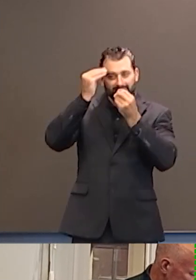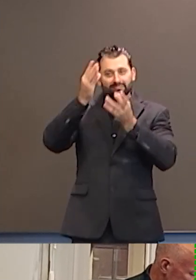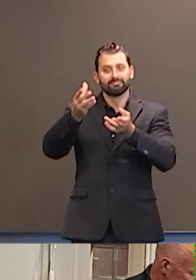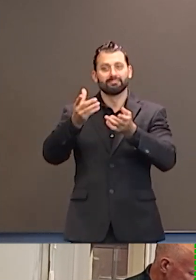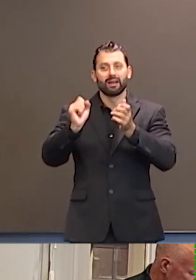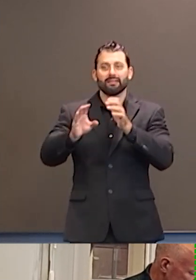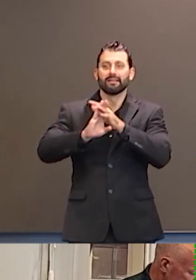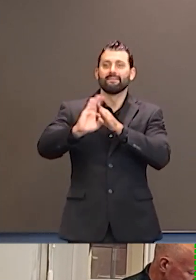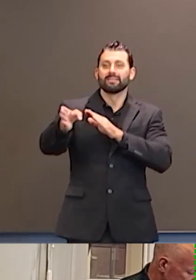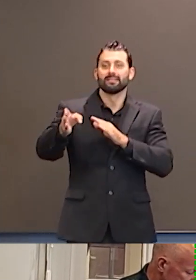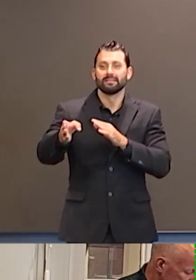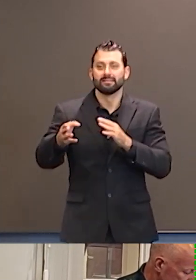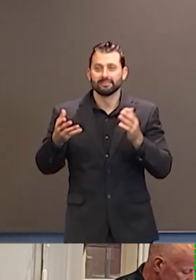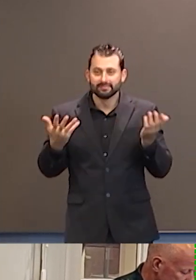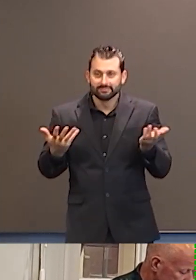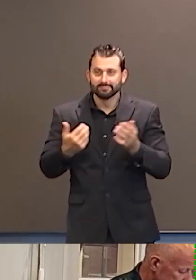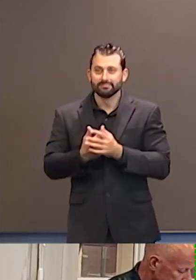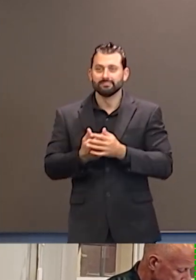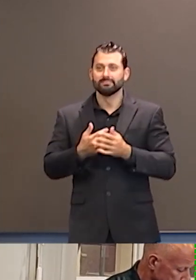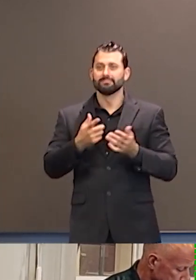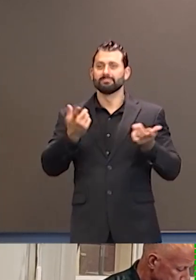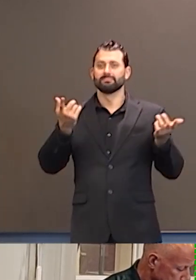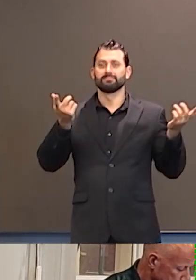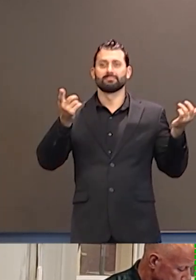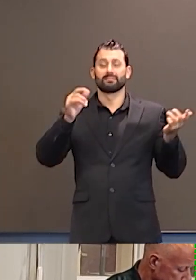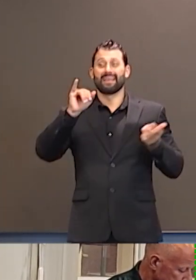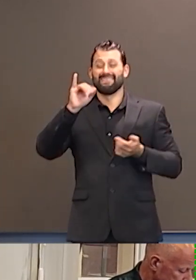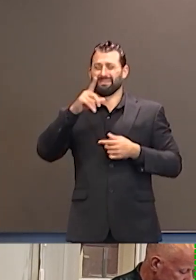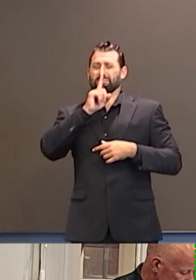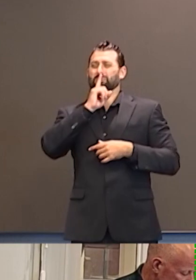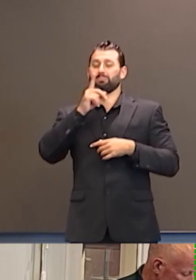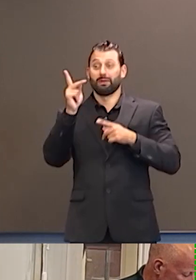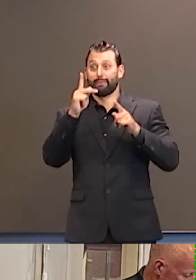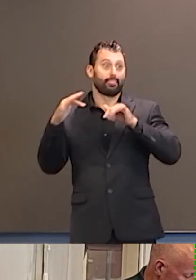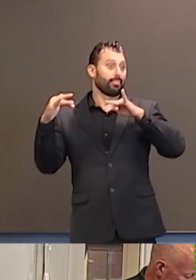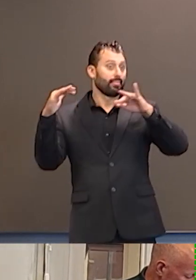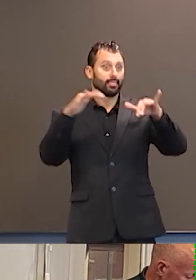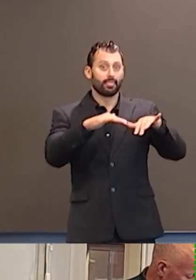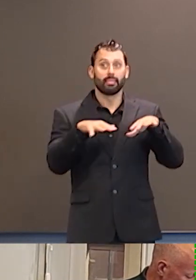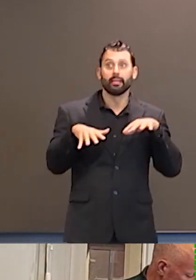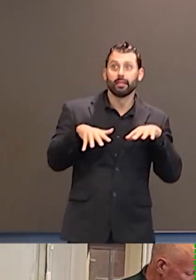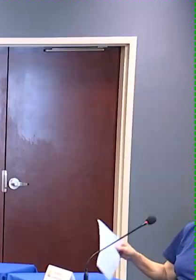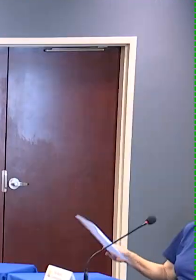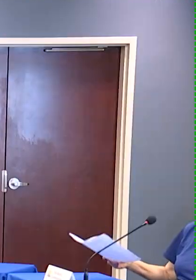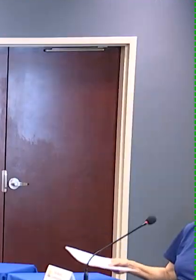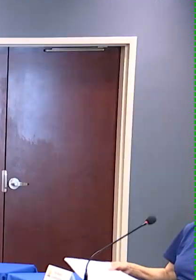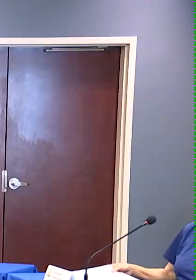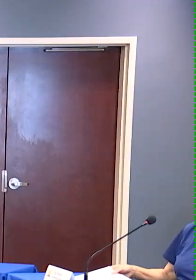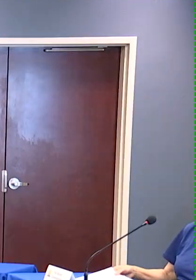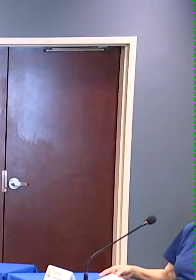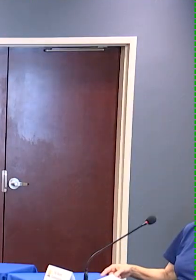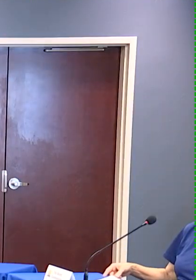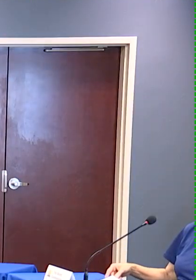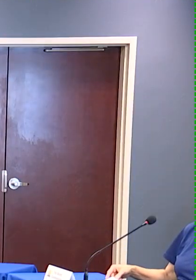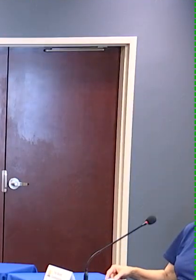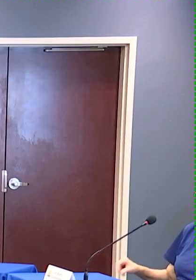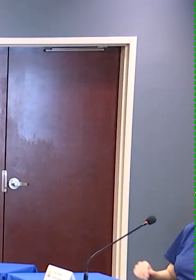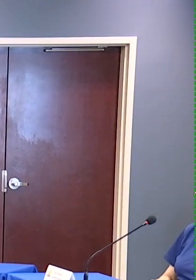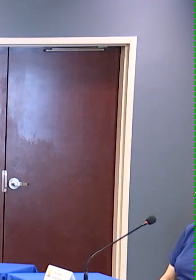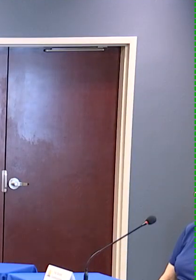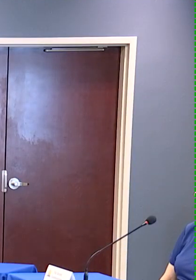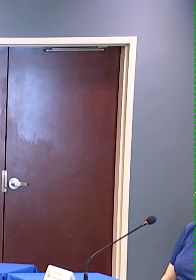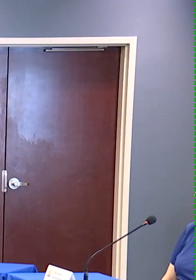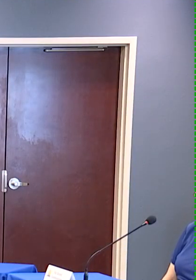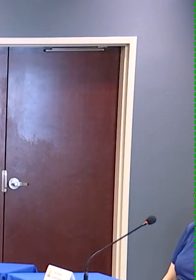not open so we will make sure that as soon as we make that decision we will start getting that information out to the public so pretty it's pretty obvious which